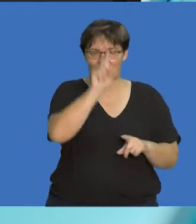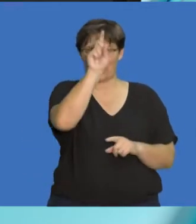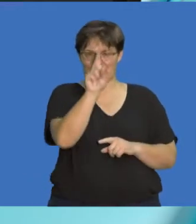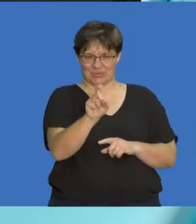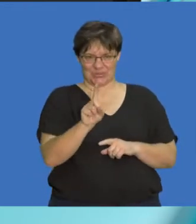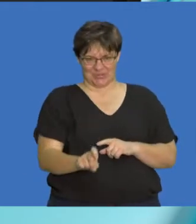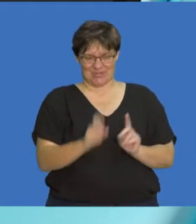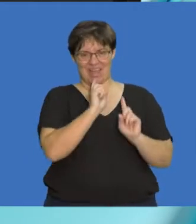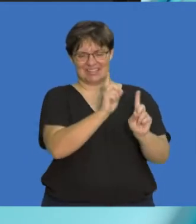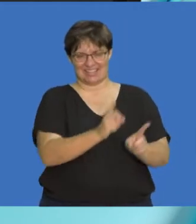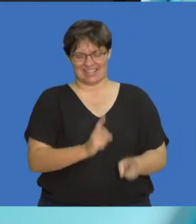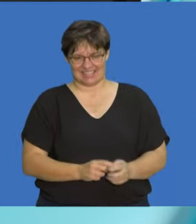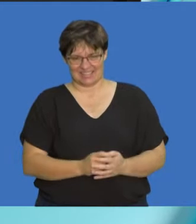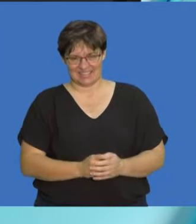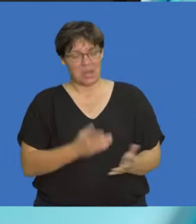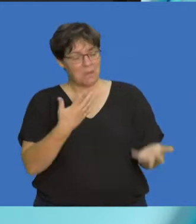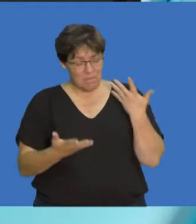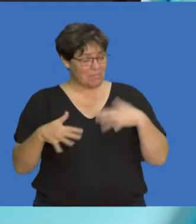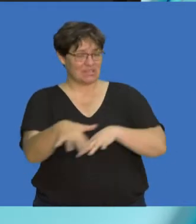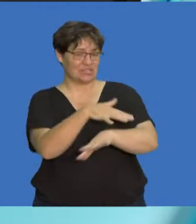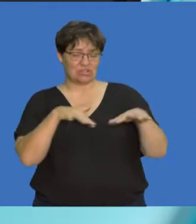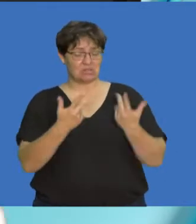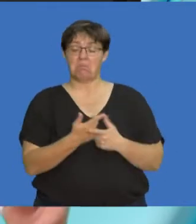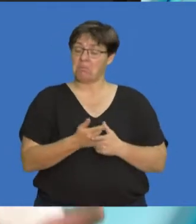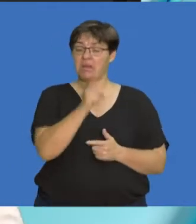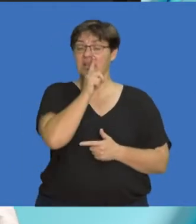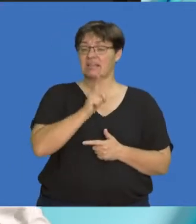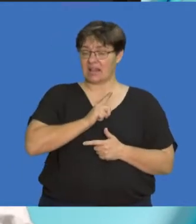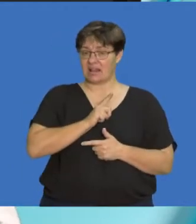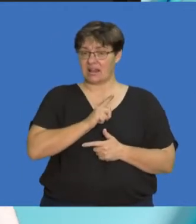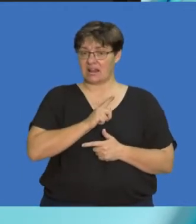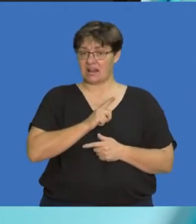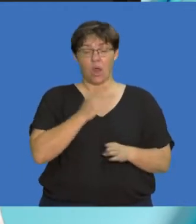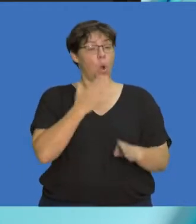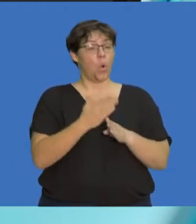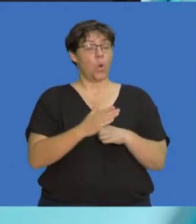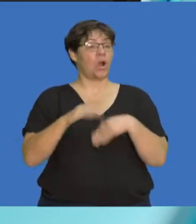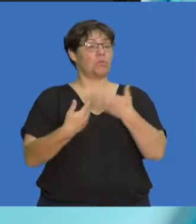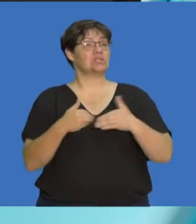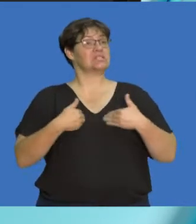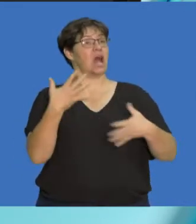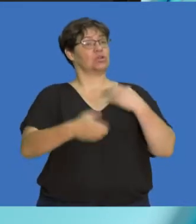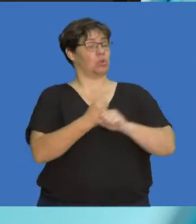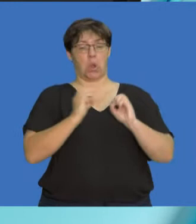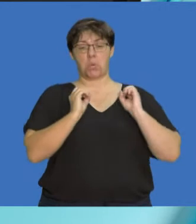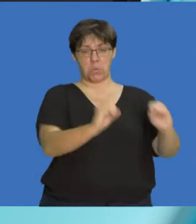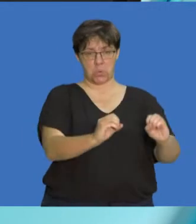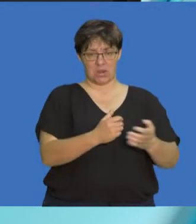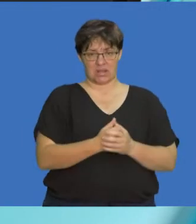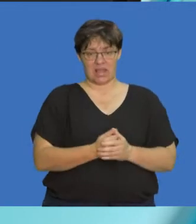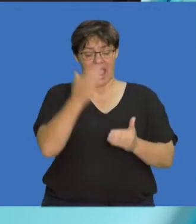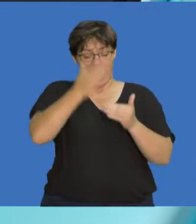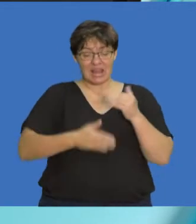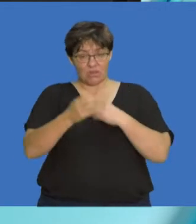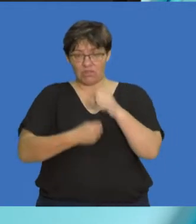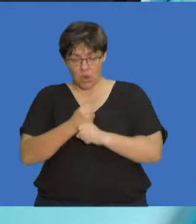have to answer. You may come across a situation where you're told there is no work in process at the beginning of the year and no work in process at the end